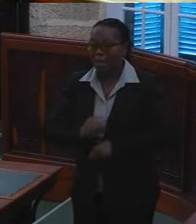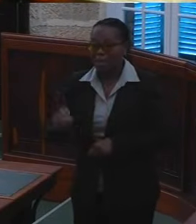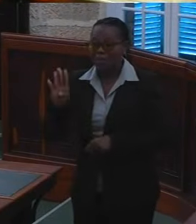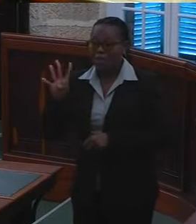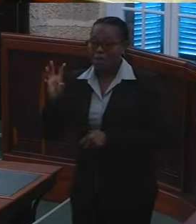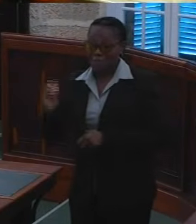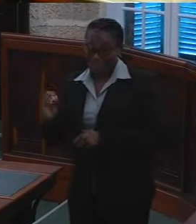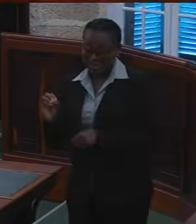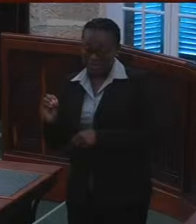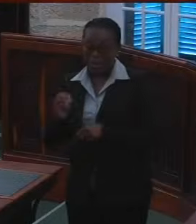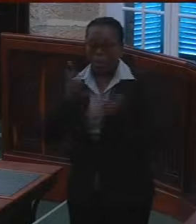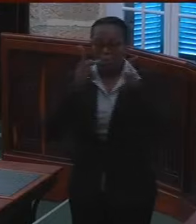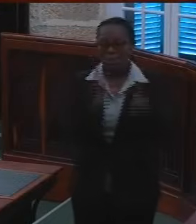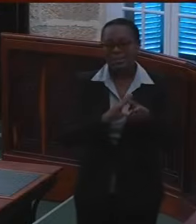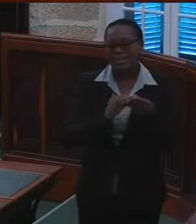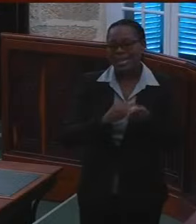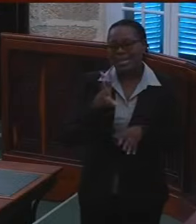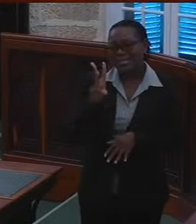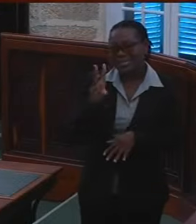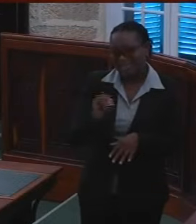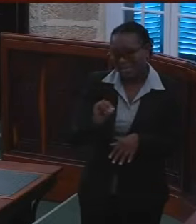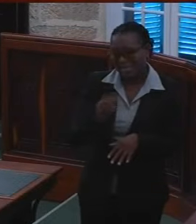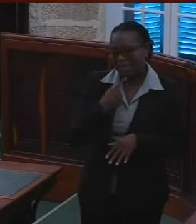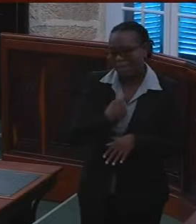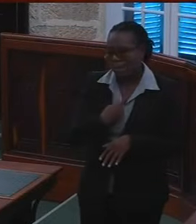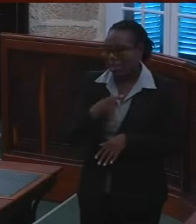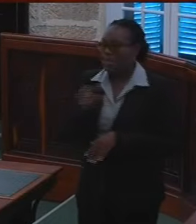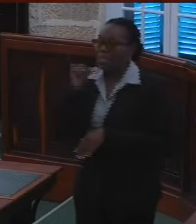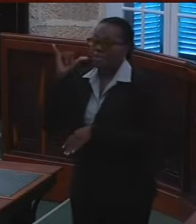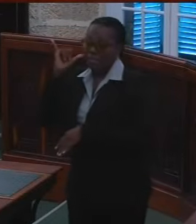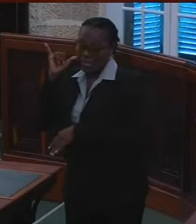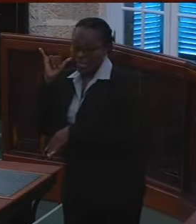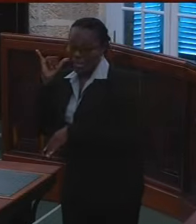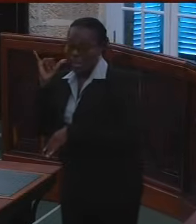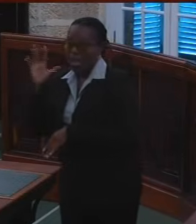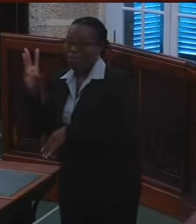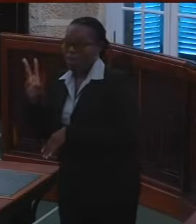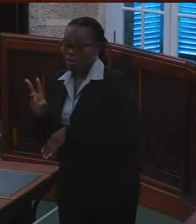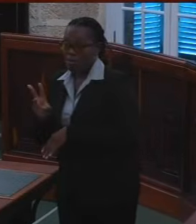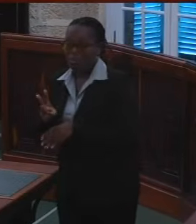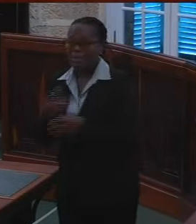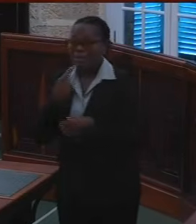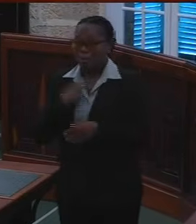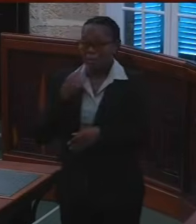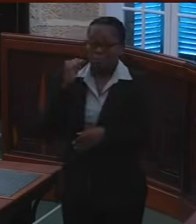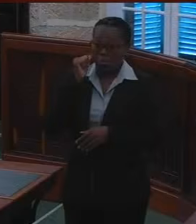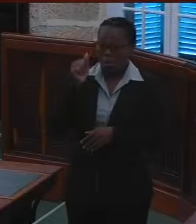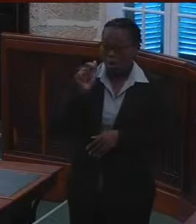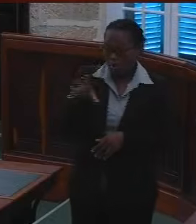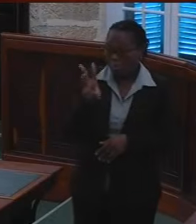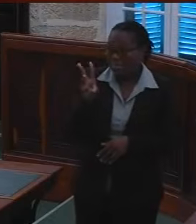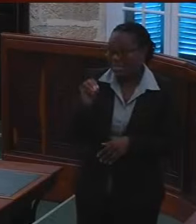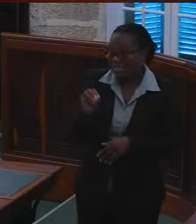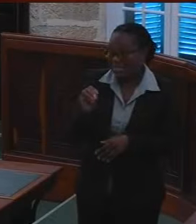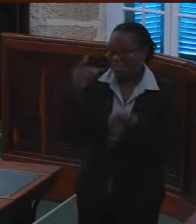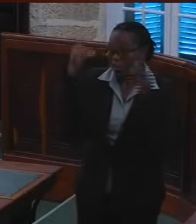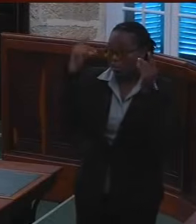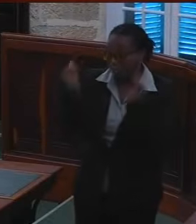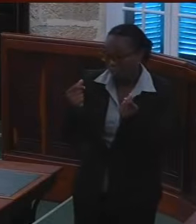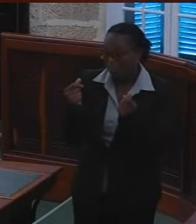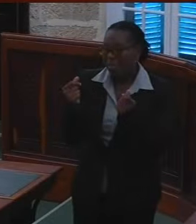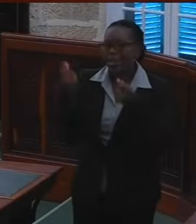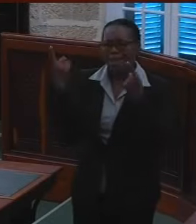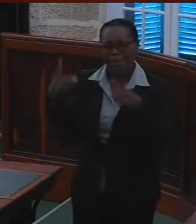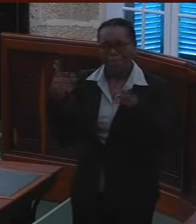who was 60 at the time, he said, yesterday I was 40. Tomorrow you will be 60. It goes by that fast, Mr. Speaker,